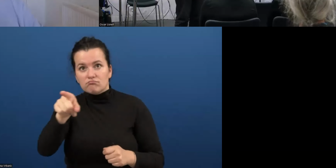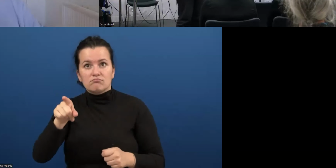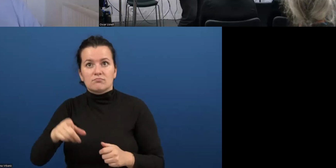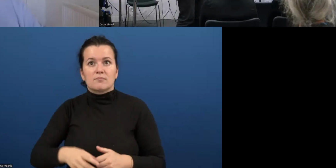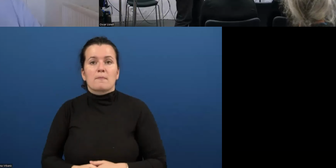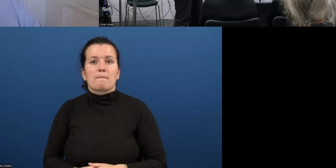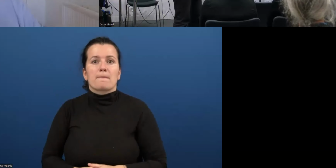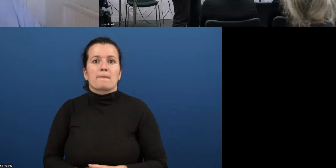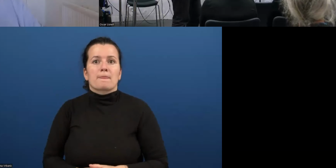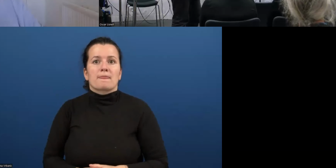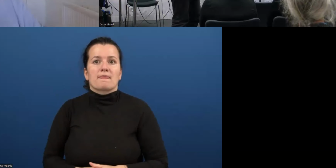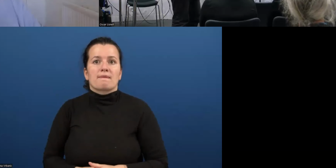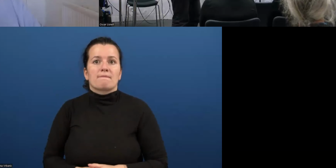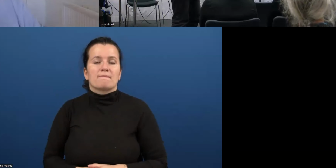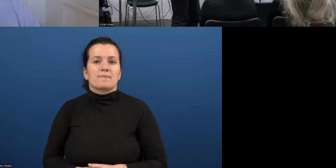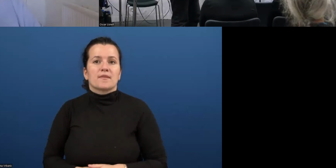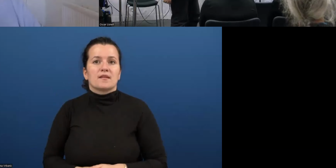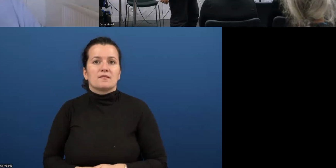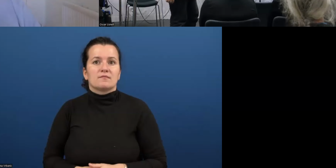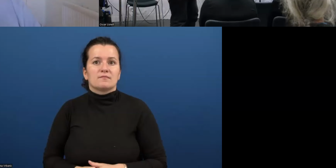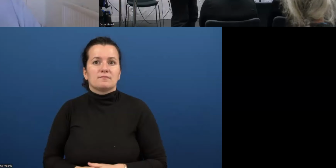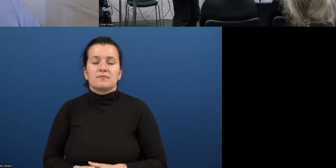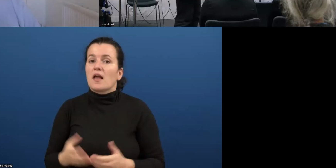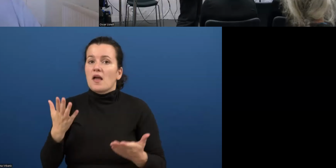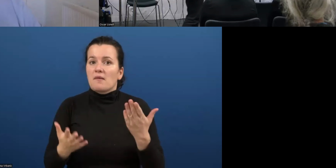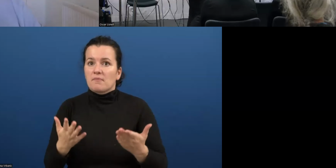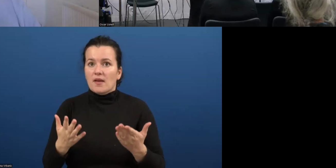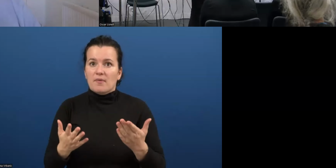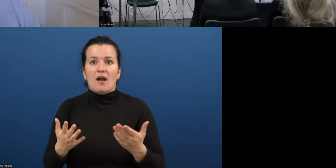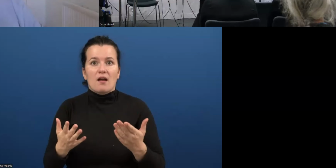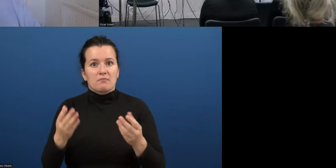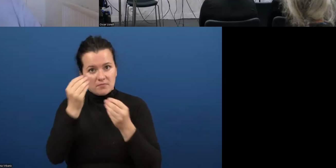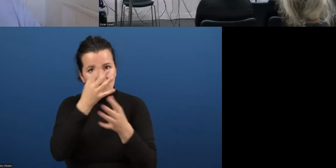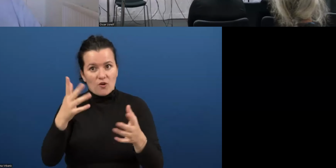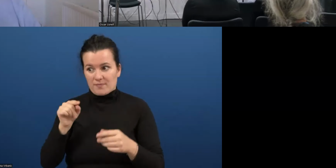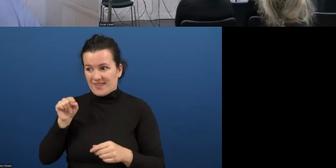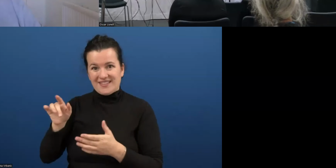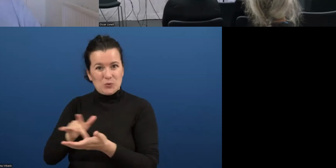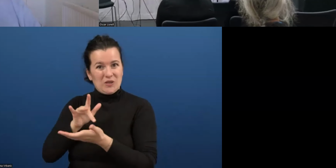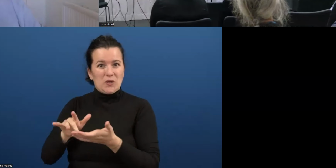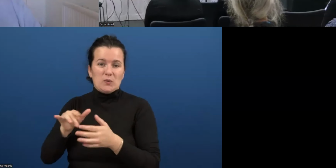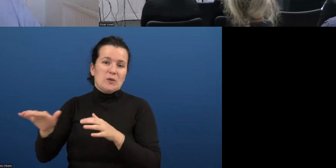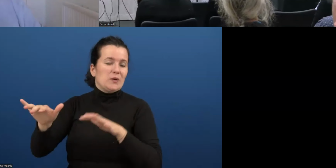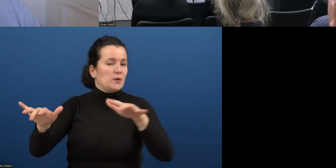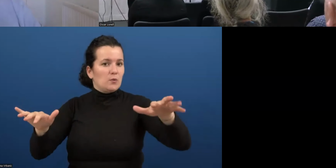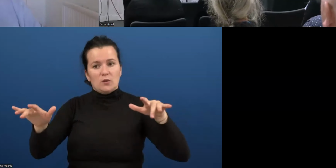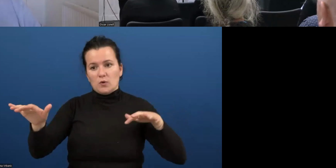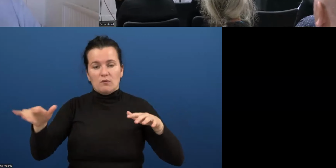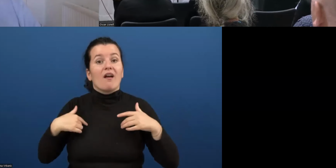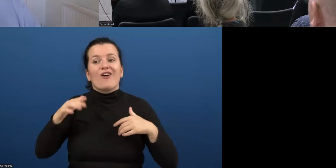should add that we actually do in this, what we call the mobile music kit for kids. We have been doing like